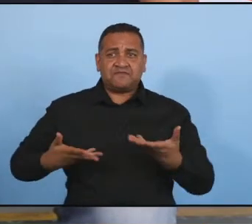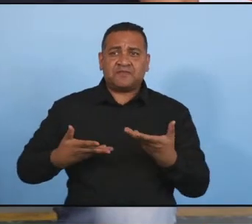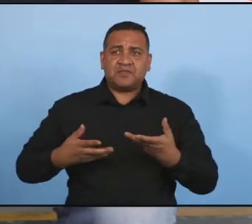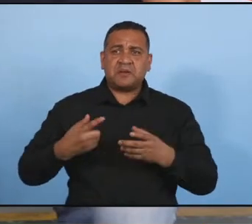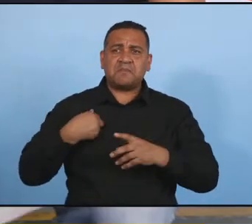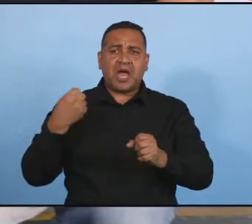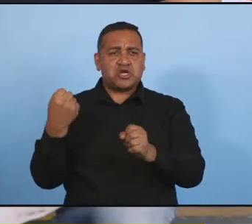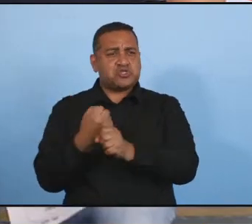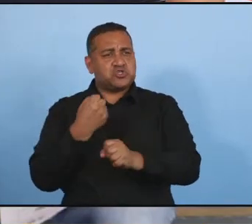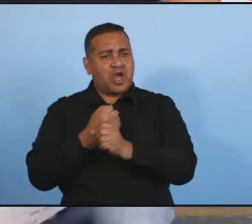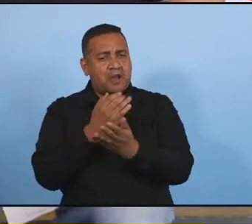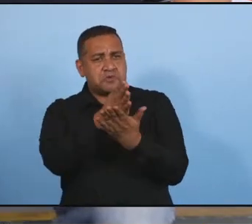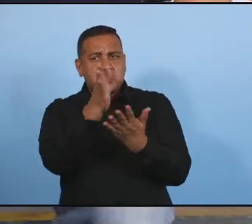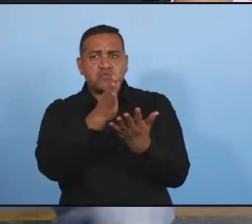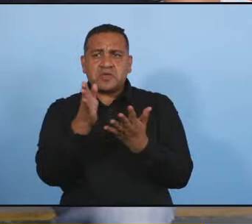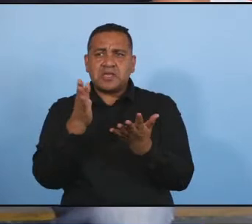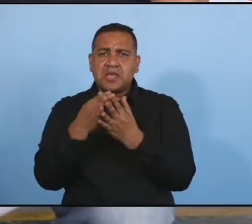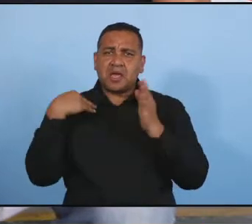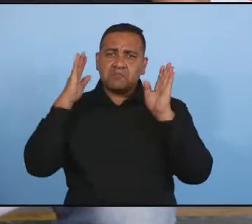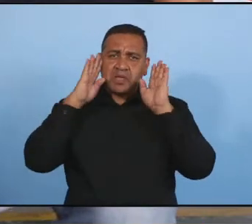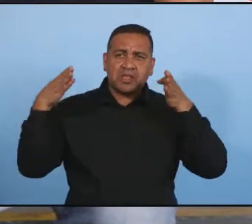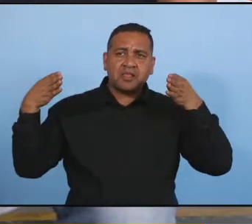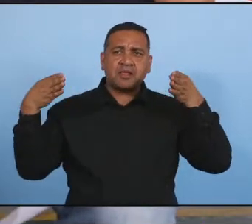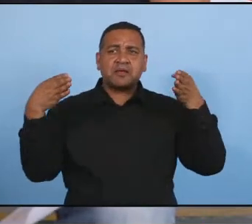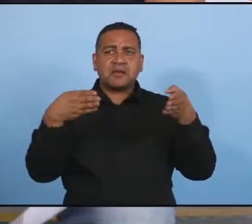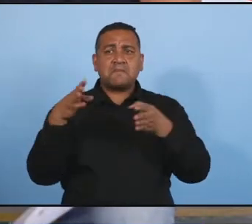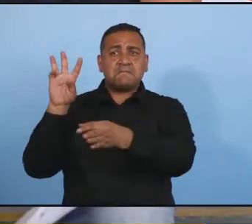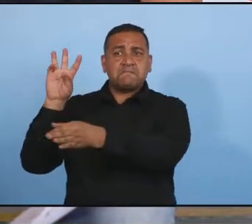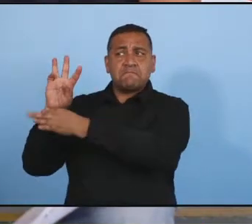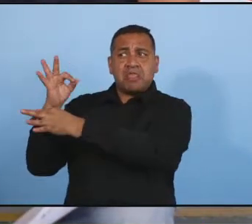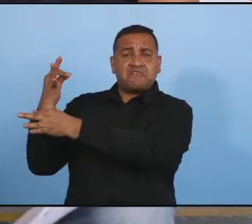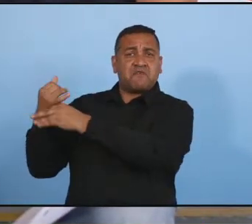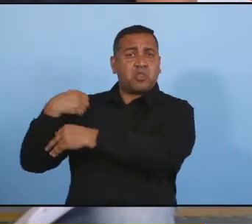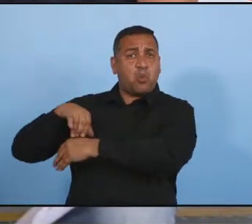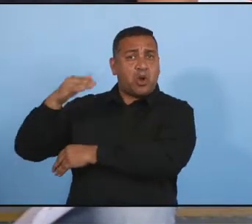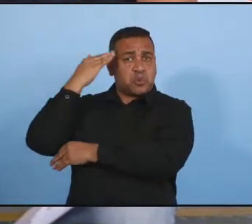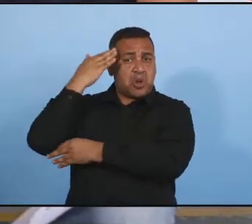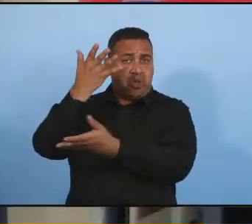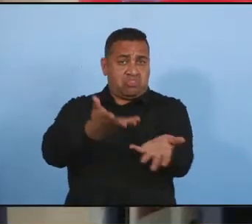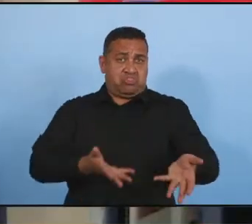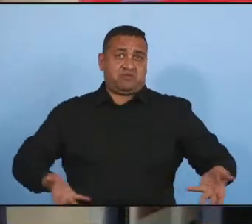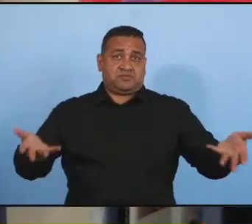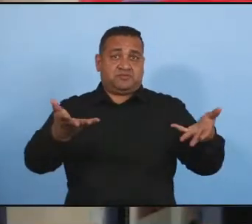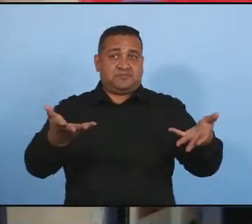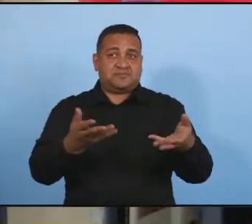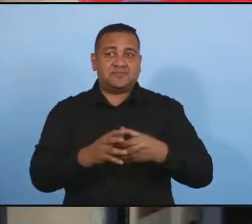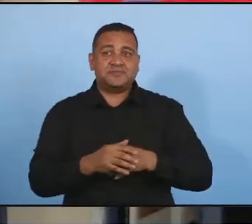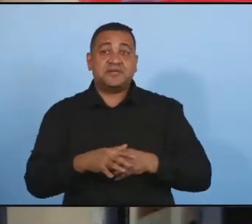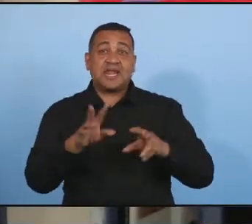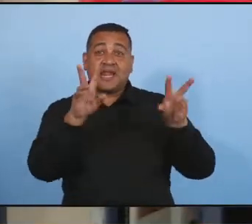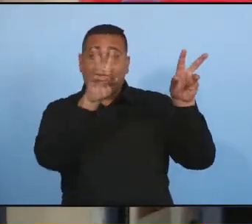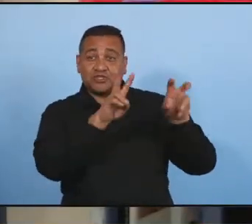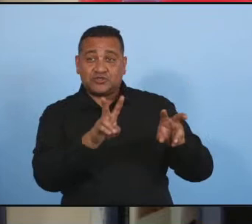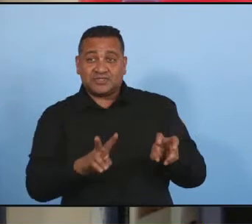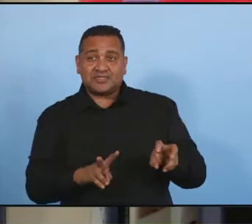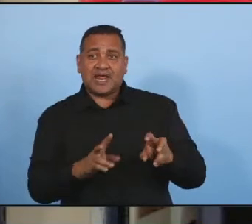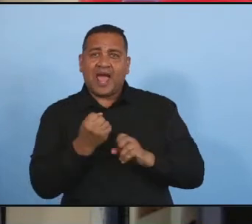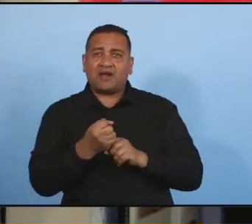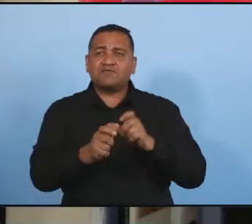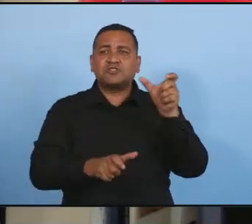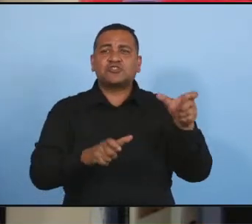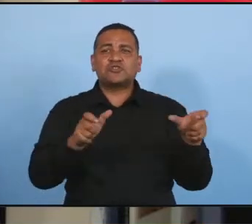what mom and dad wants to know. So electronics is obviously very varied. So we've had students that go into different fields,